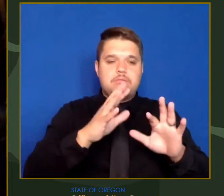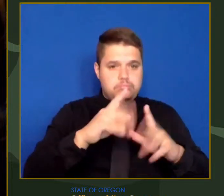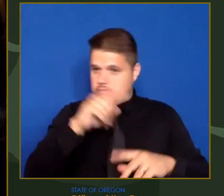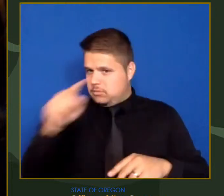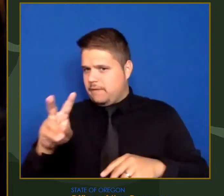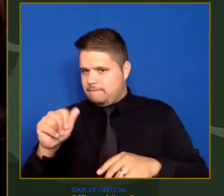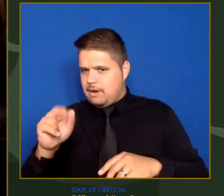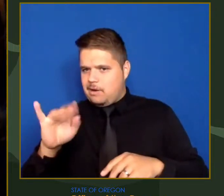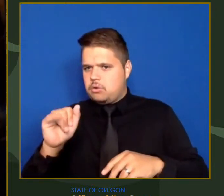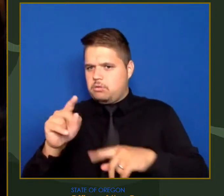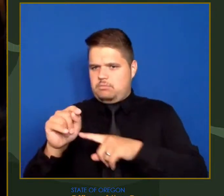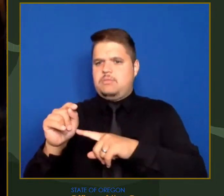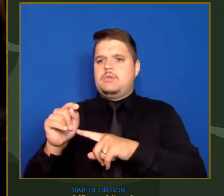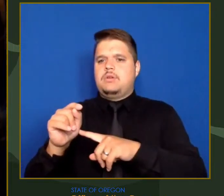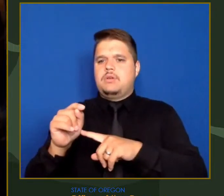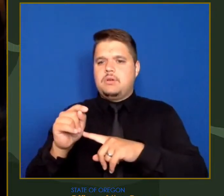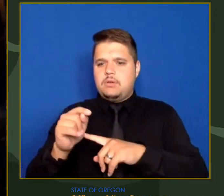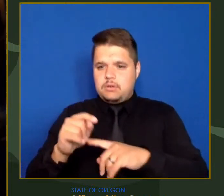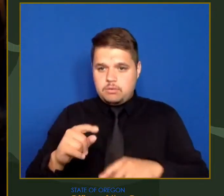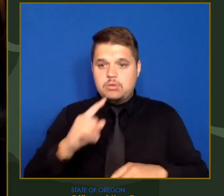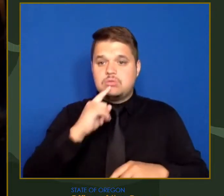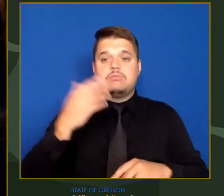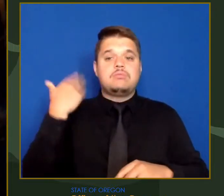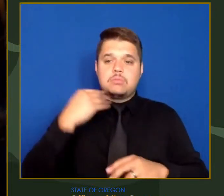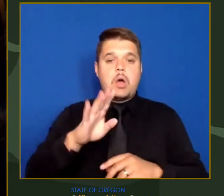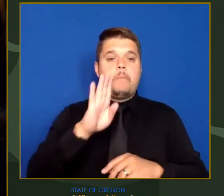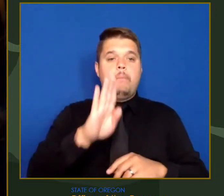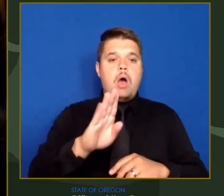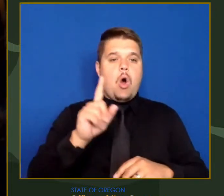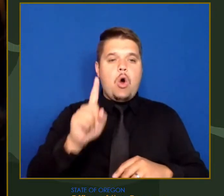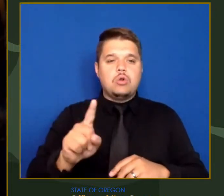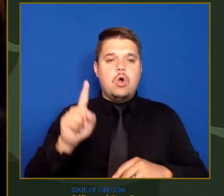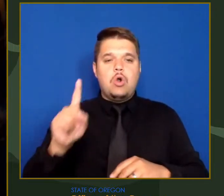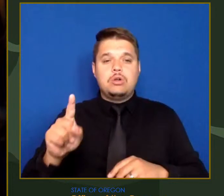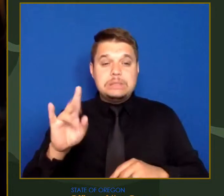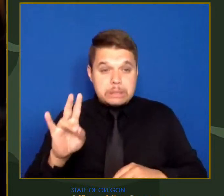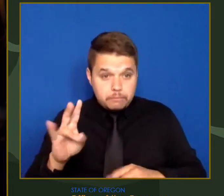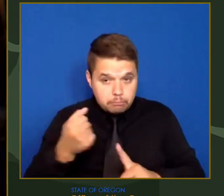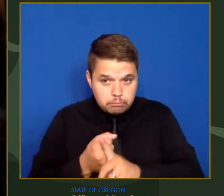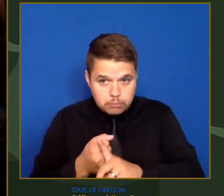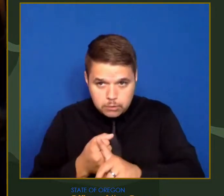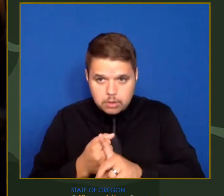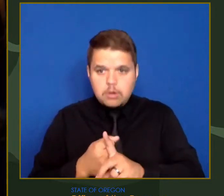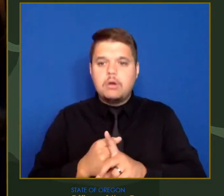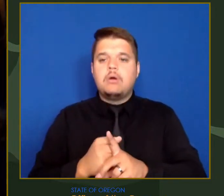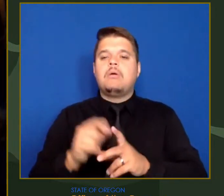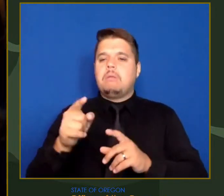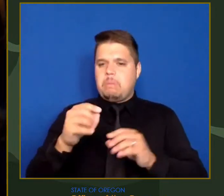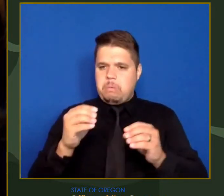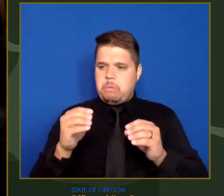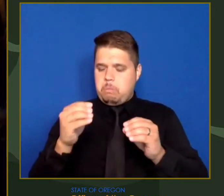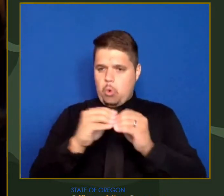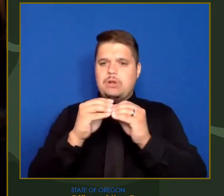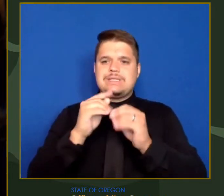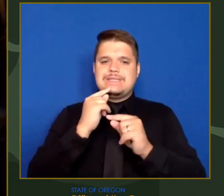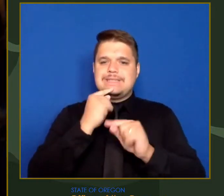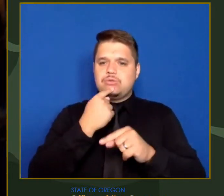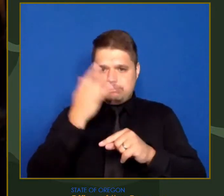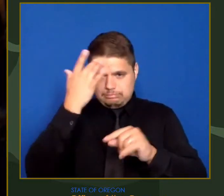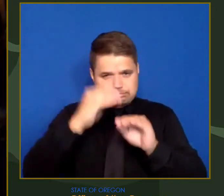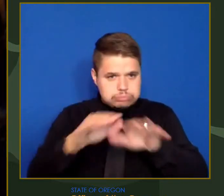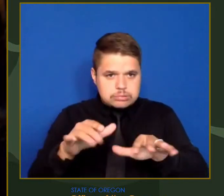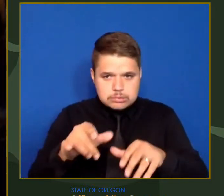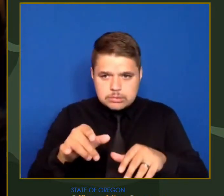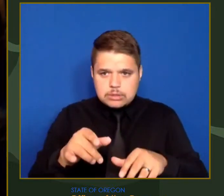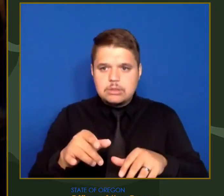which transmits much more easily and leads to potentially more serious disease, to other variants that are less impacted